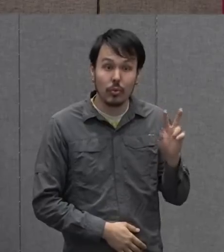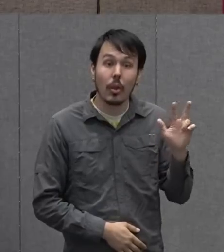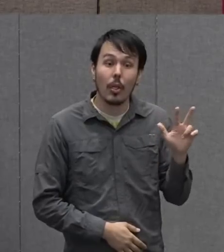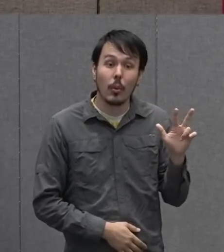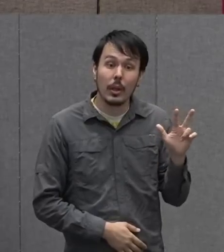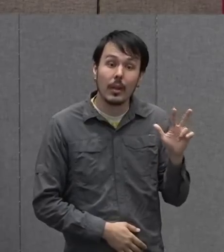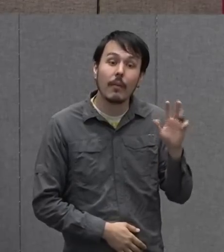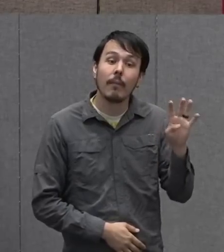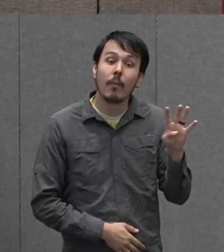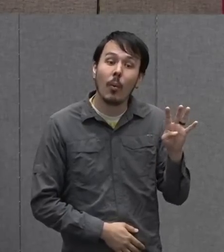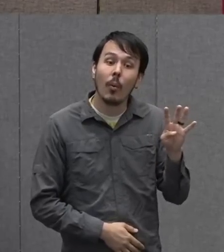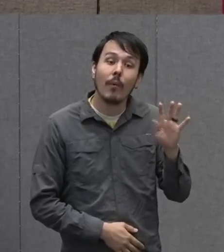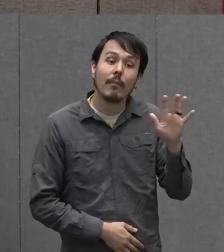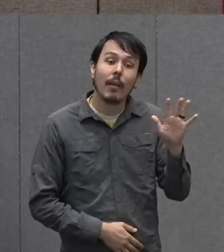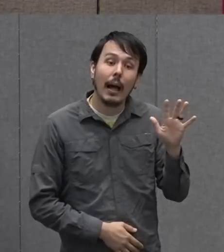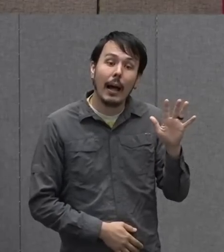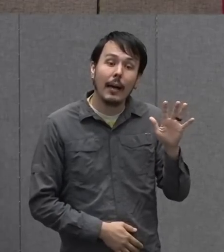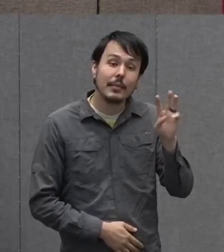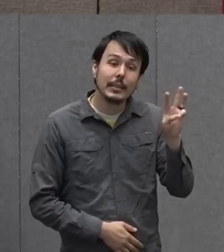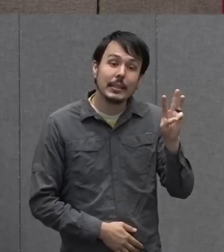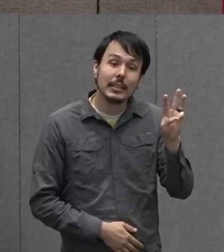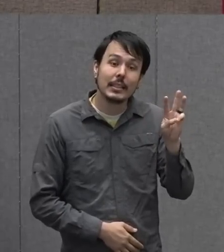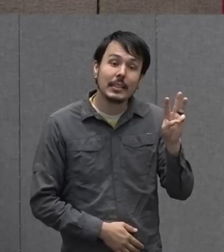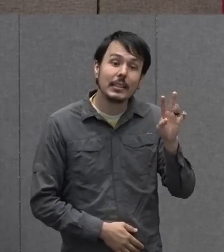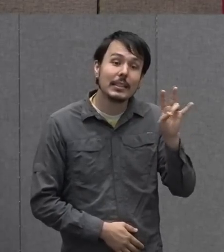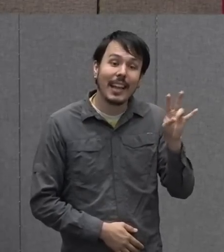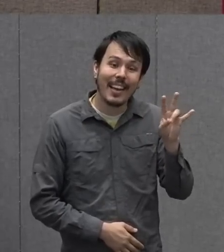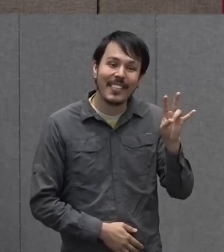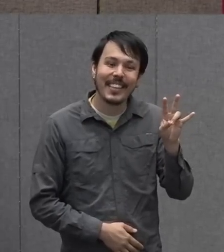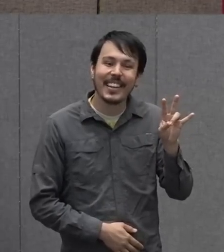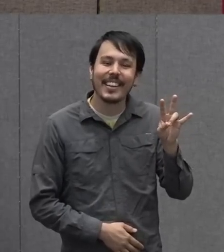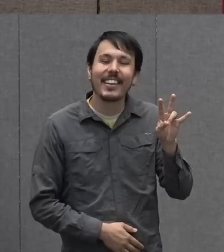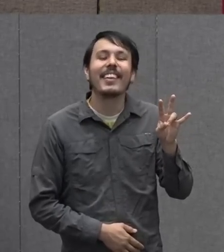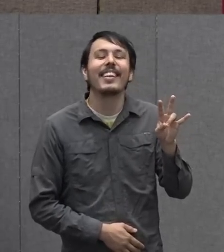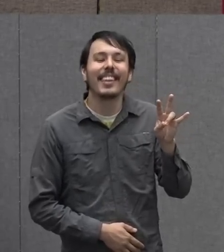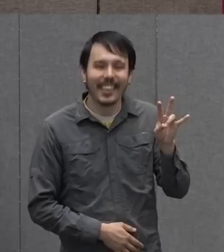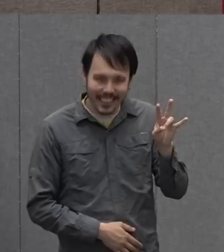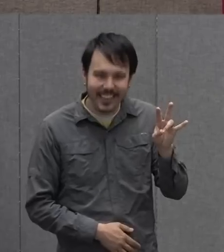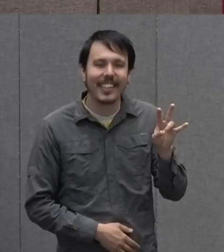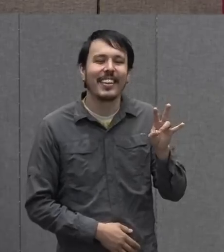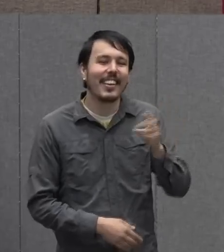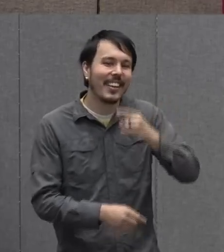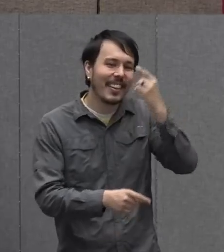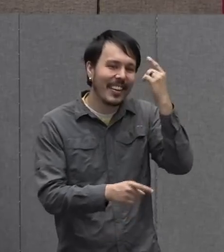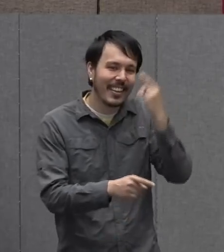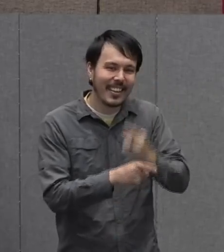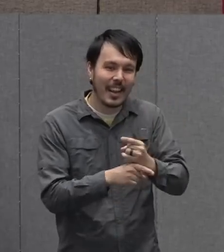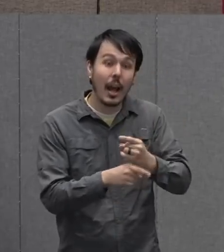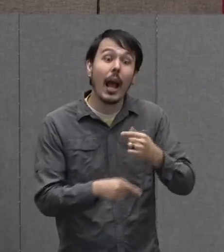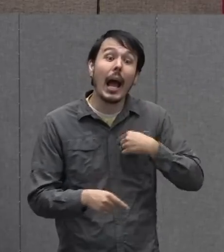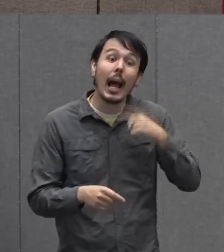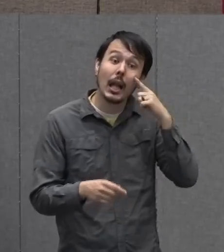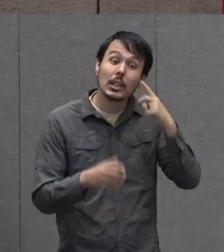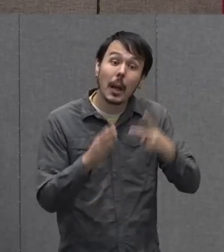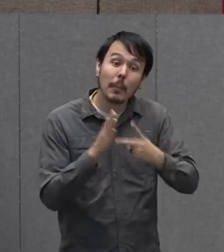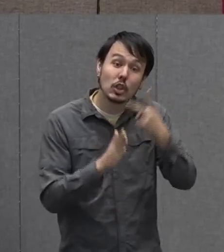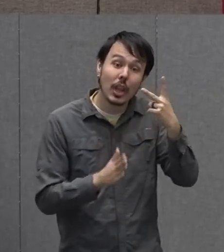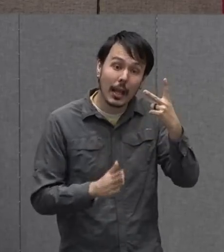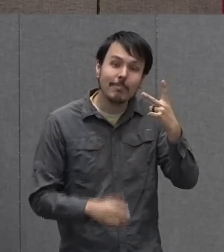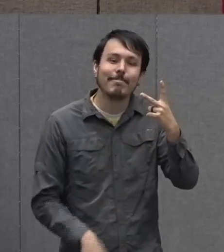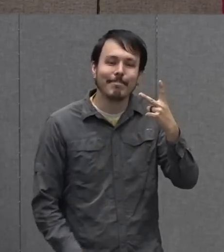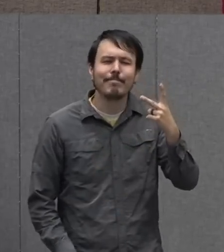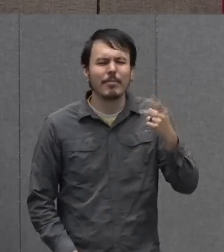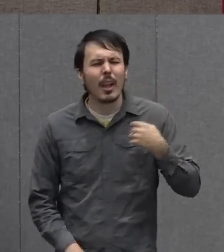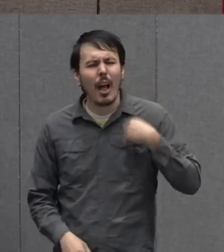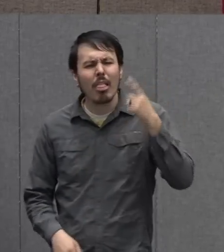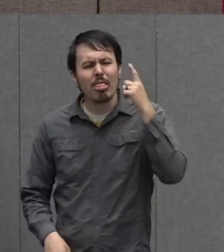3, 4, 5, 6, 7. Yes, I double checked my math. And I think